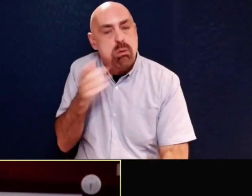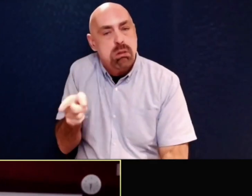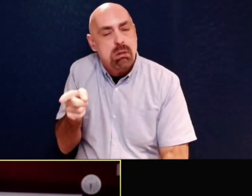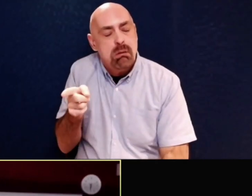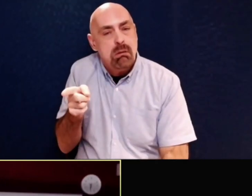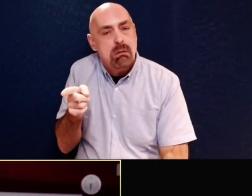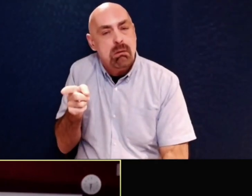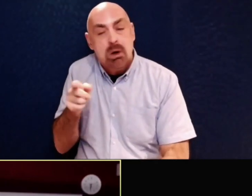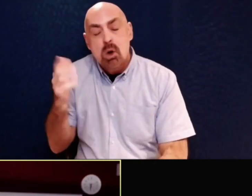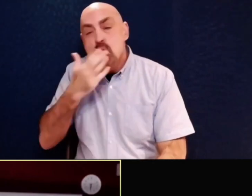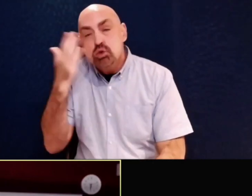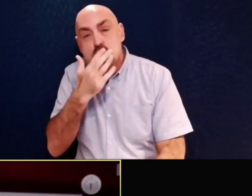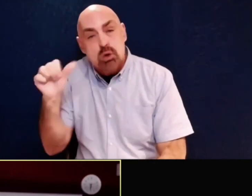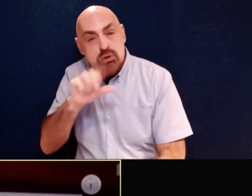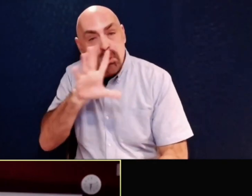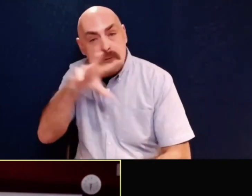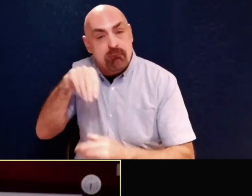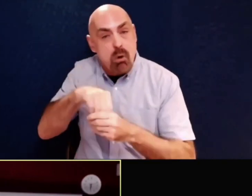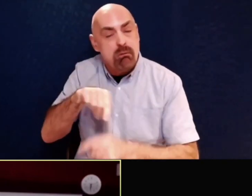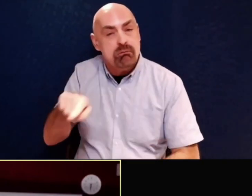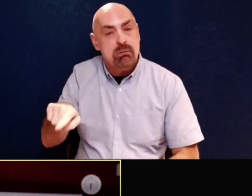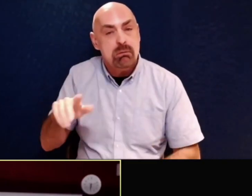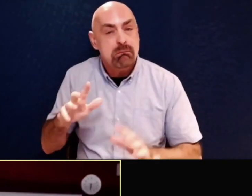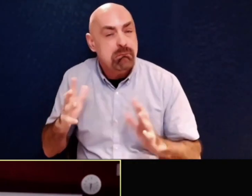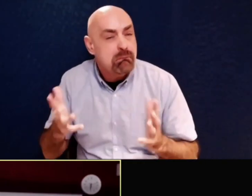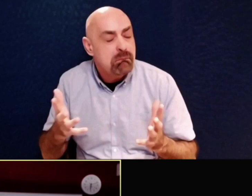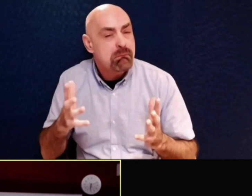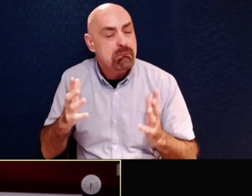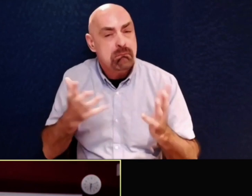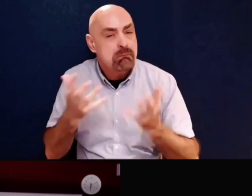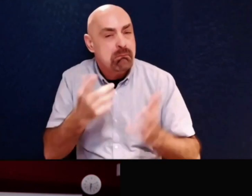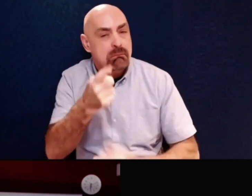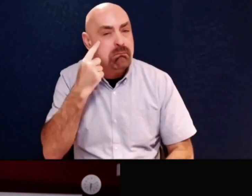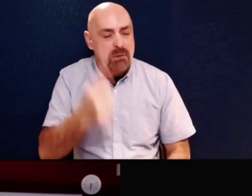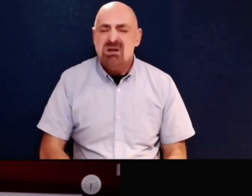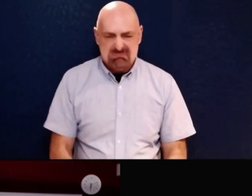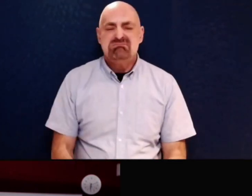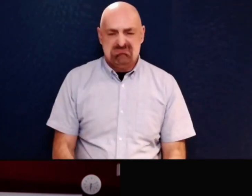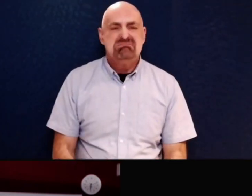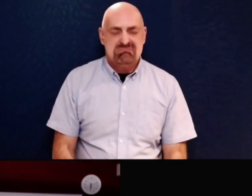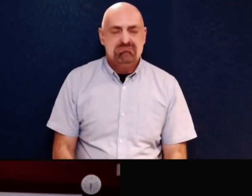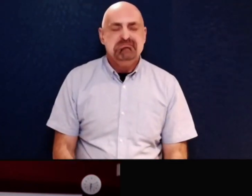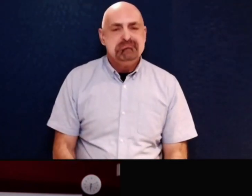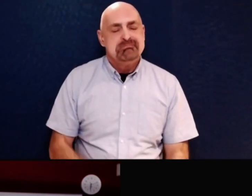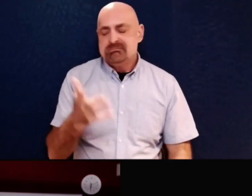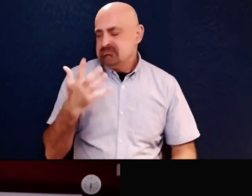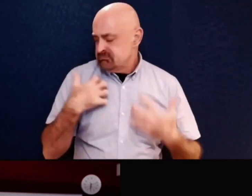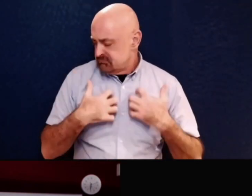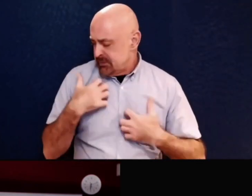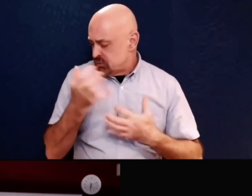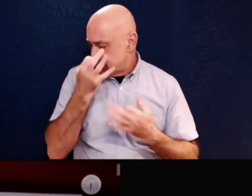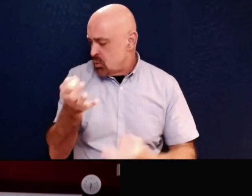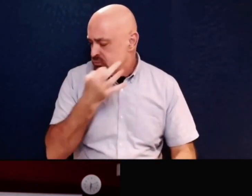the moment treating mild disorders? Should they be involved in prevention? Yeah, that's a really interesting question.